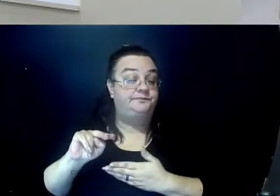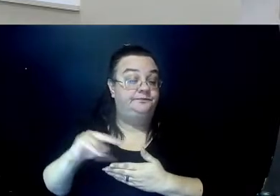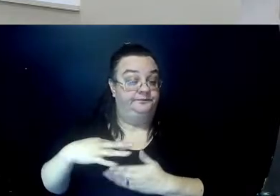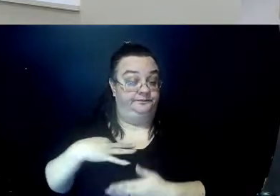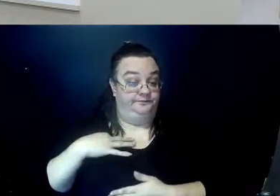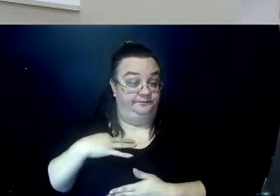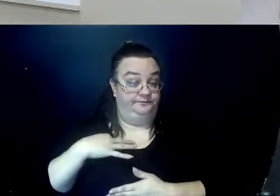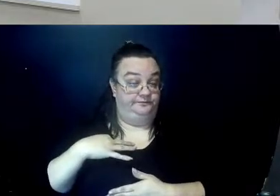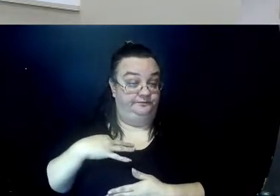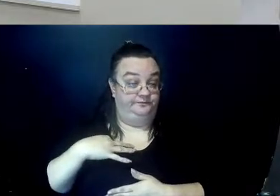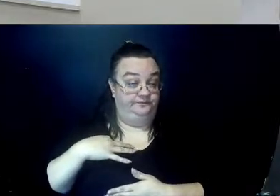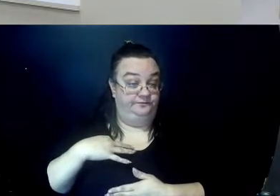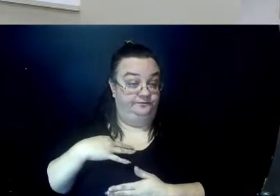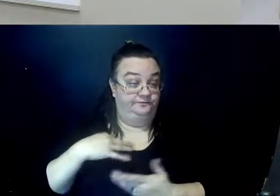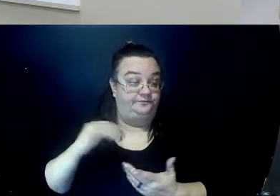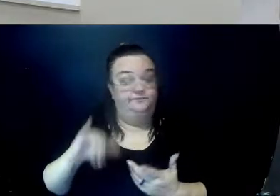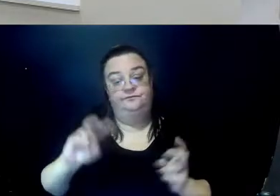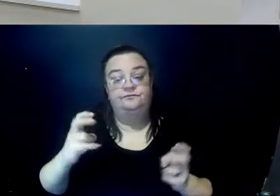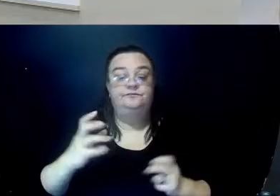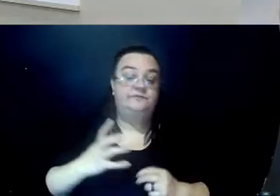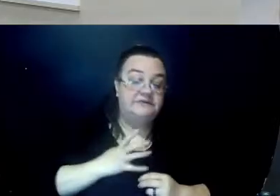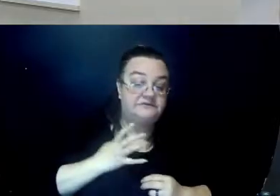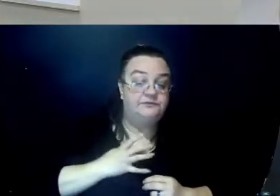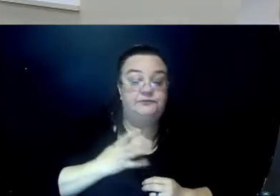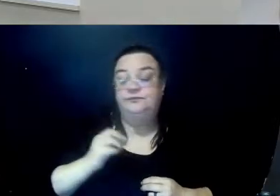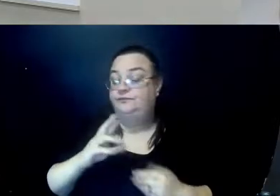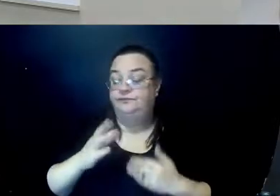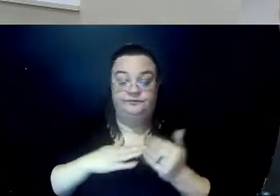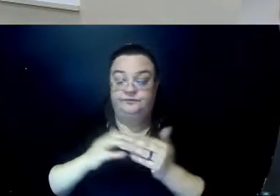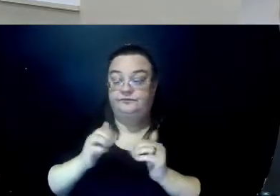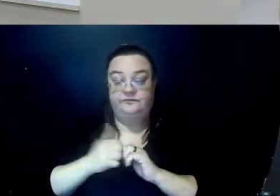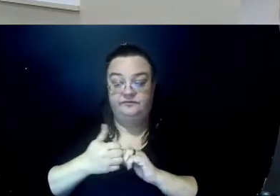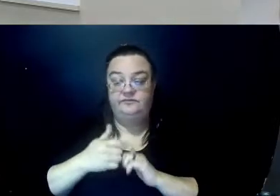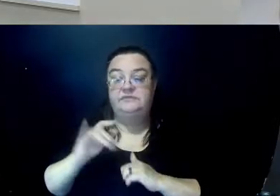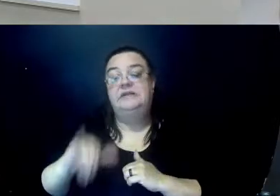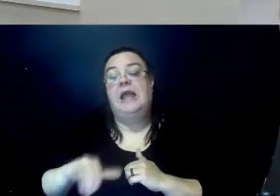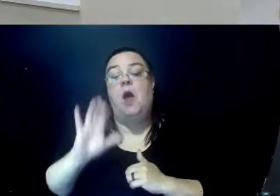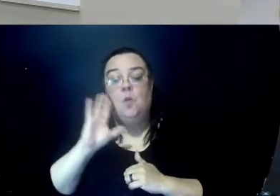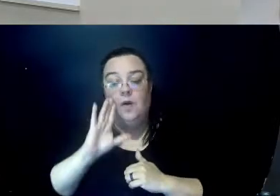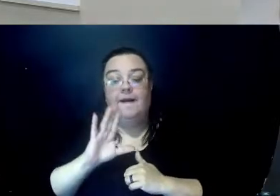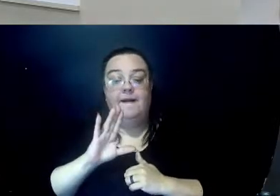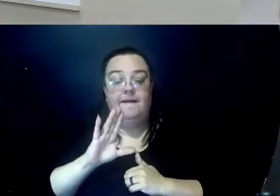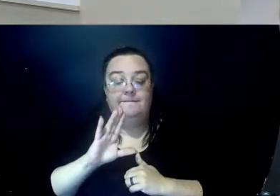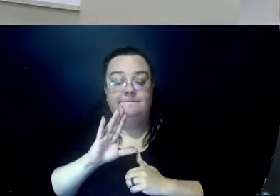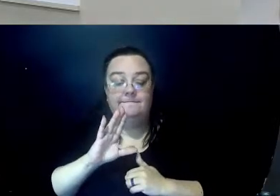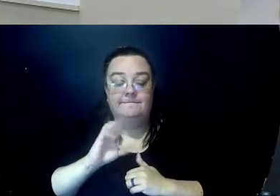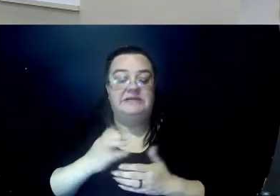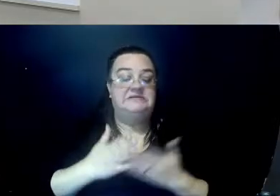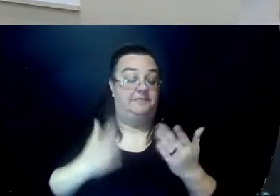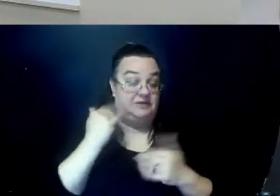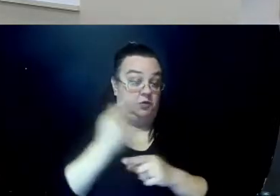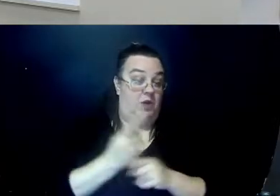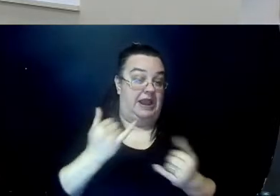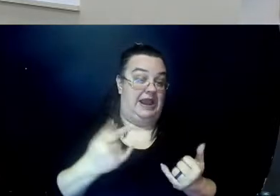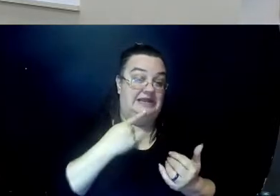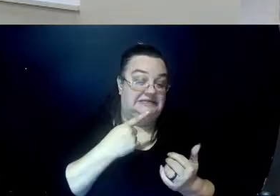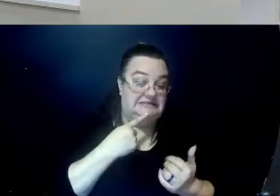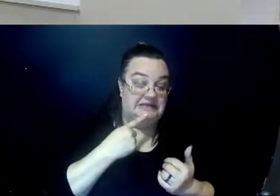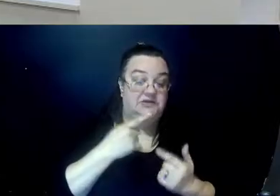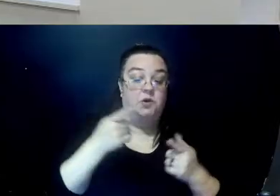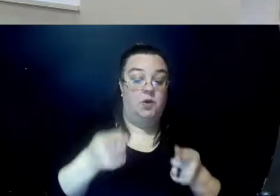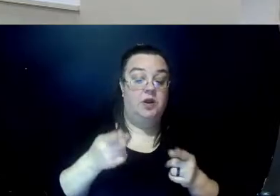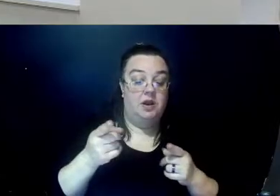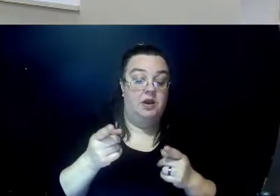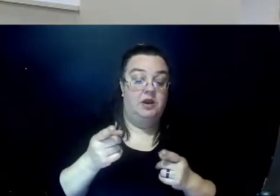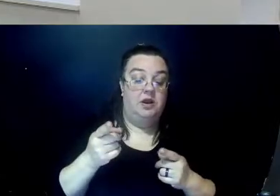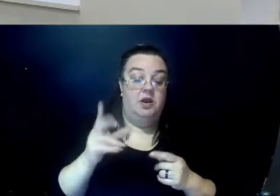candidate, the official or however write-in candidate. So that would be something that would, because right now it says no may run, but